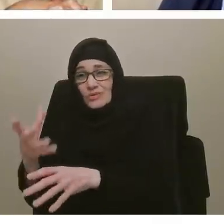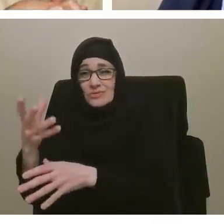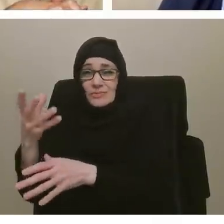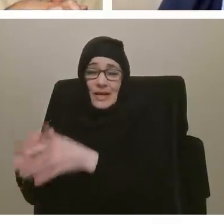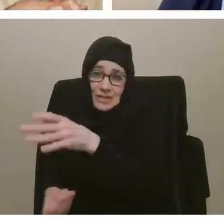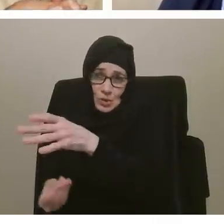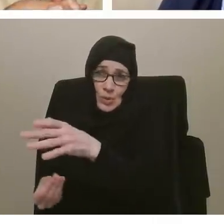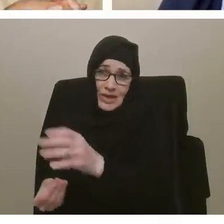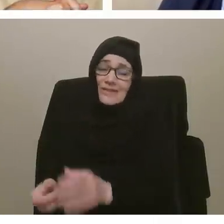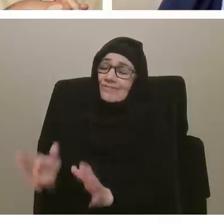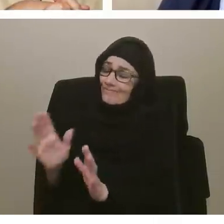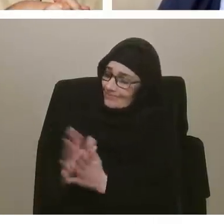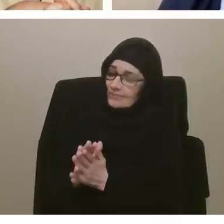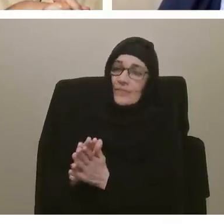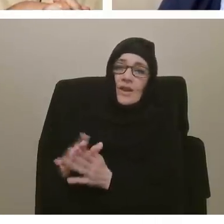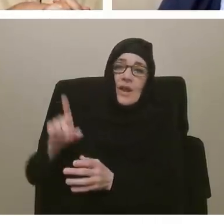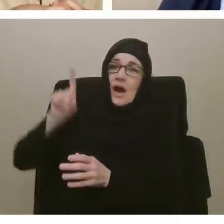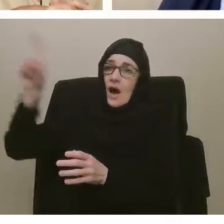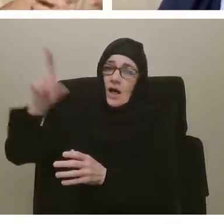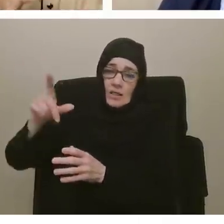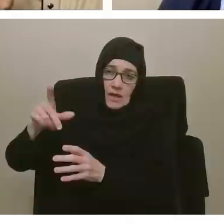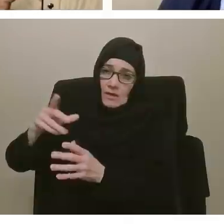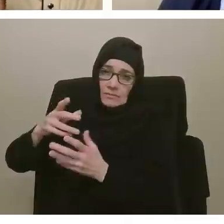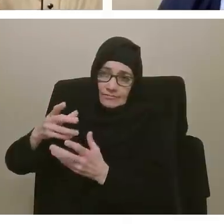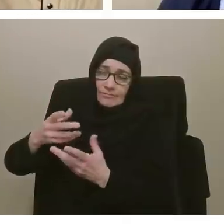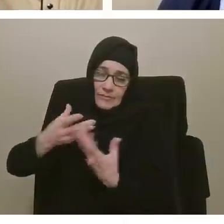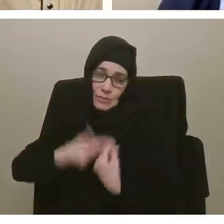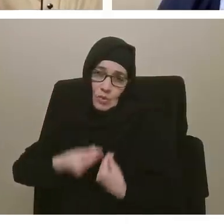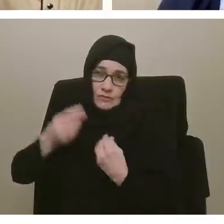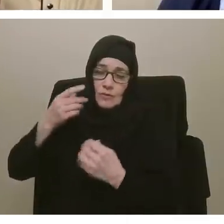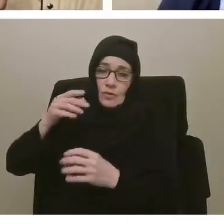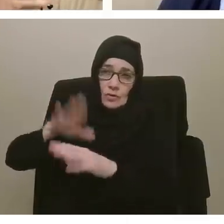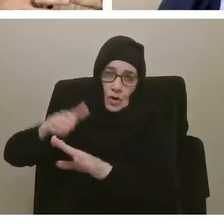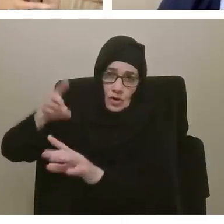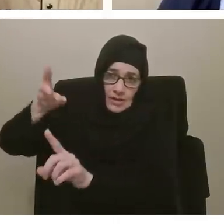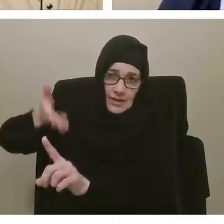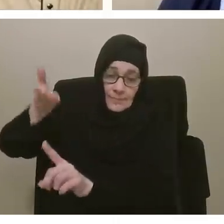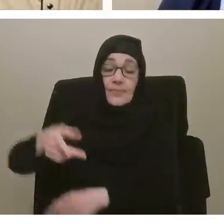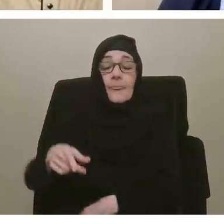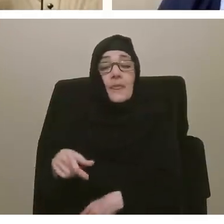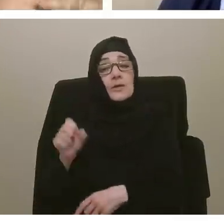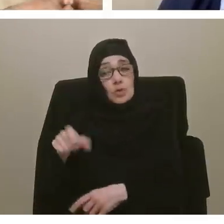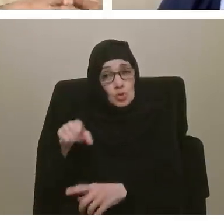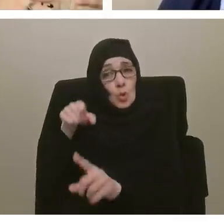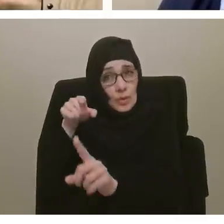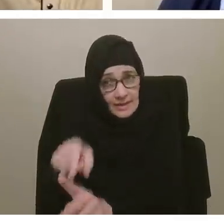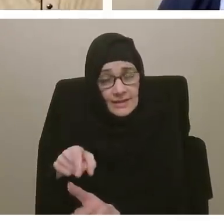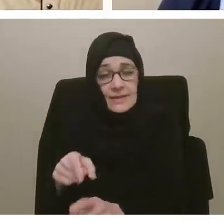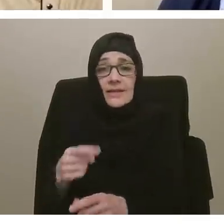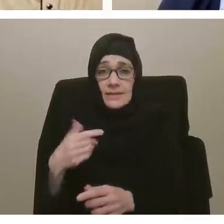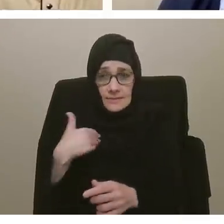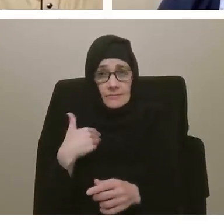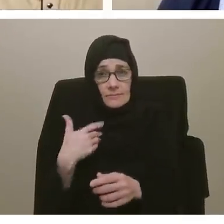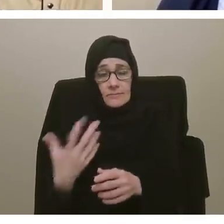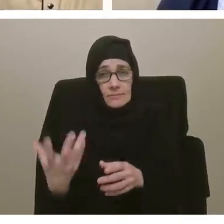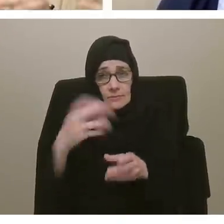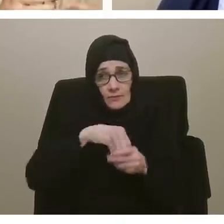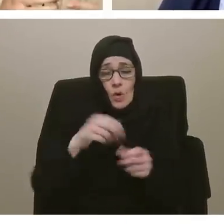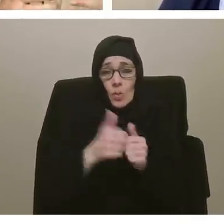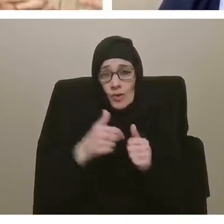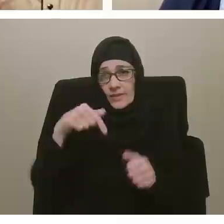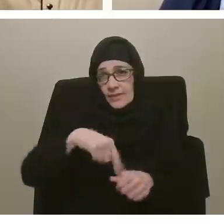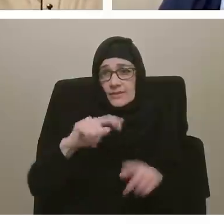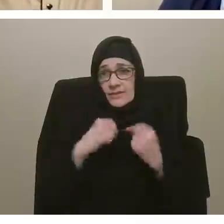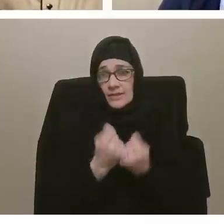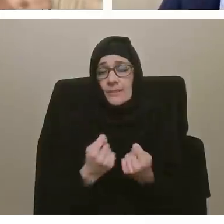May Allah have mercy on him. You know, he's one member of this team, and there's a bunch of people that have been